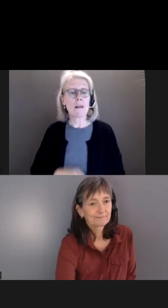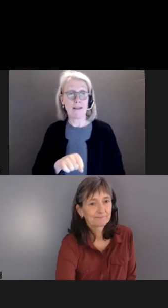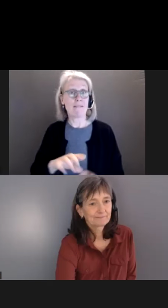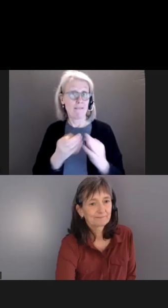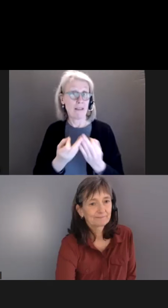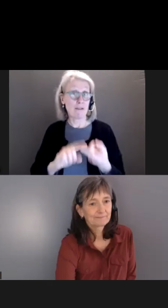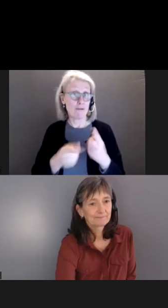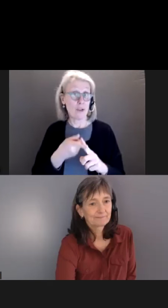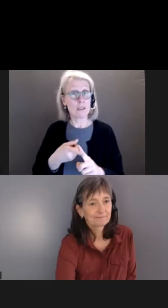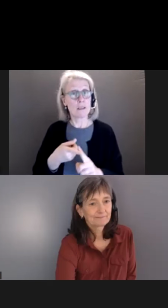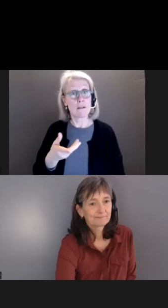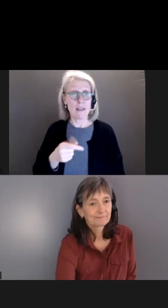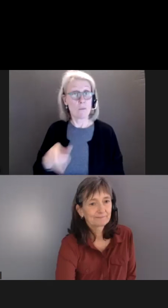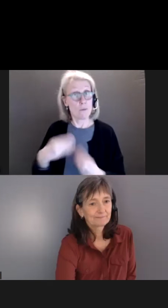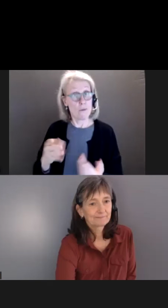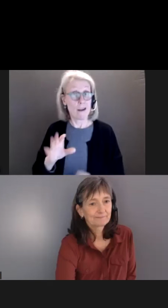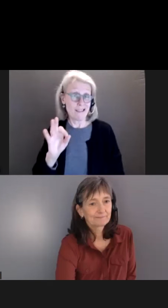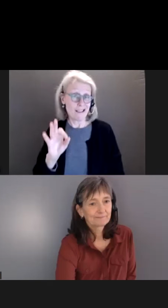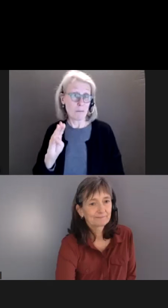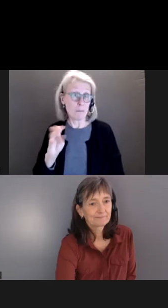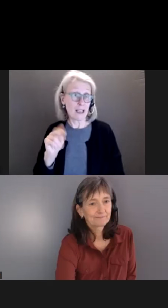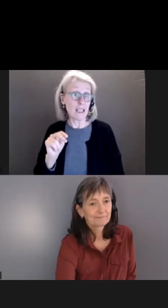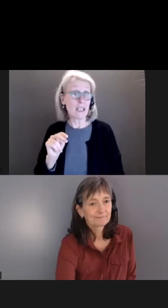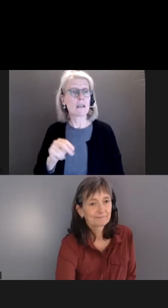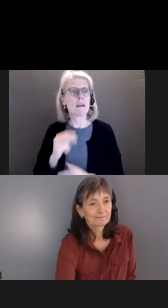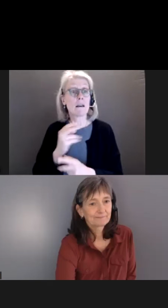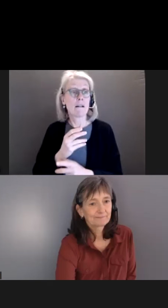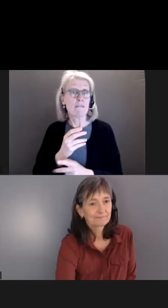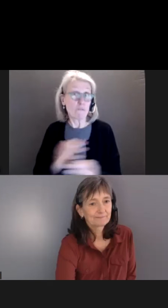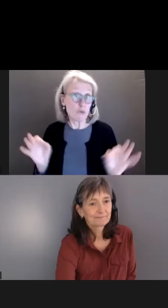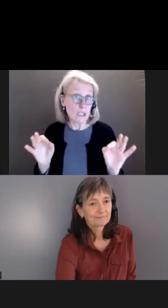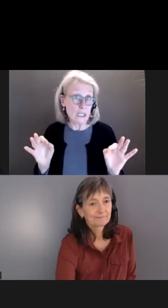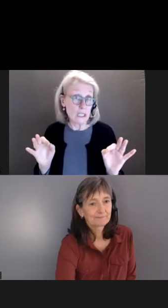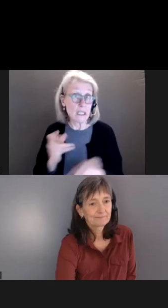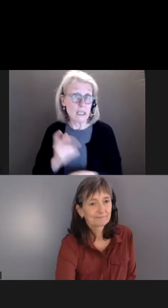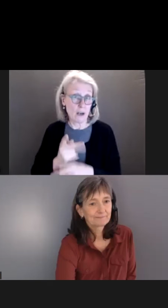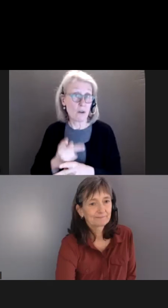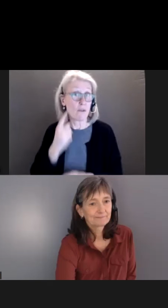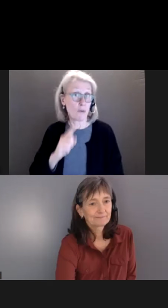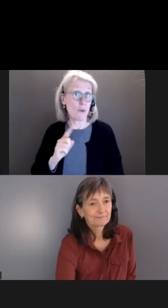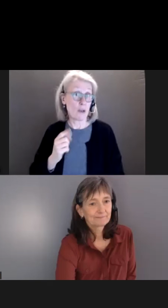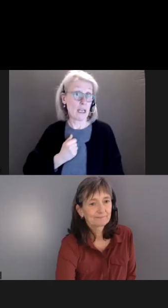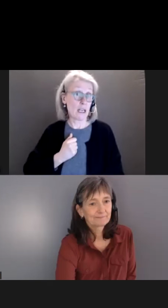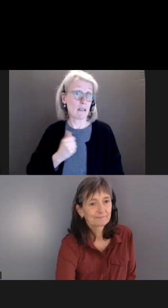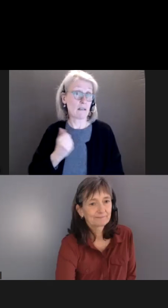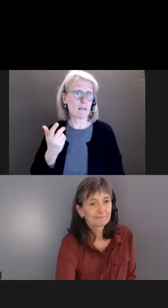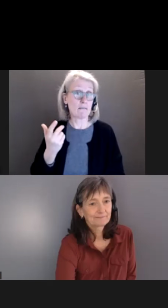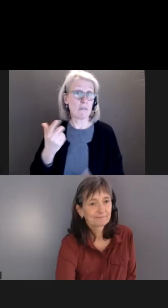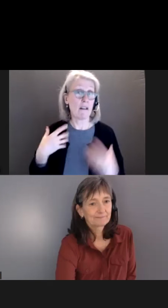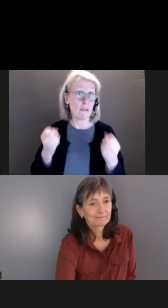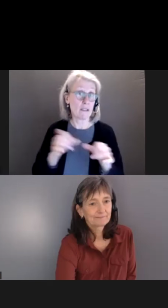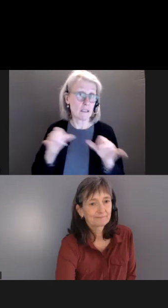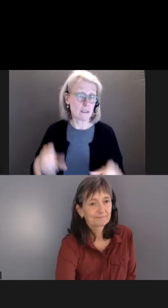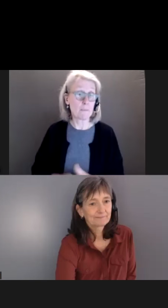provided just under $9 billion in additional free care to Canada's publicly funded healthcare system. And as the number of